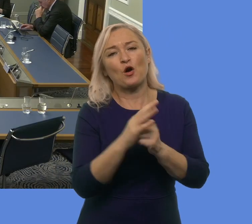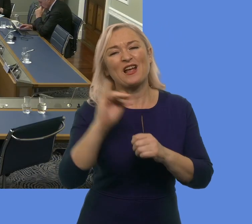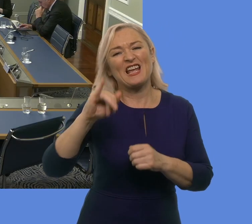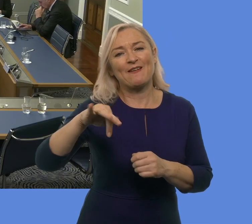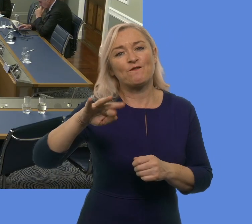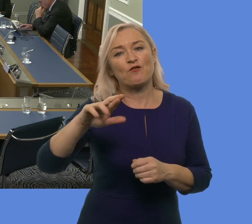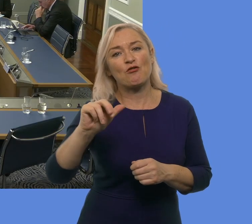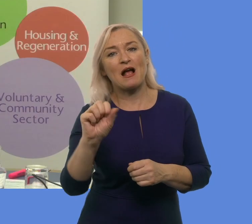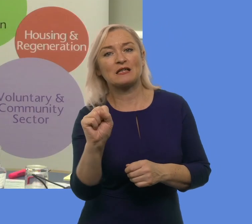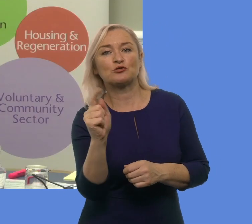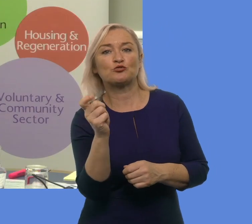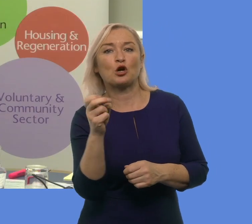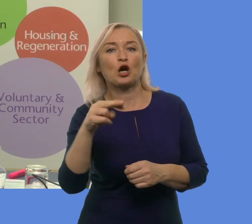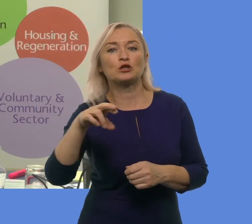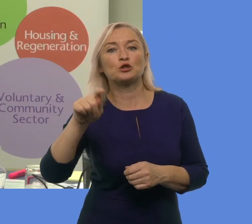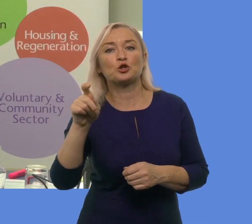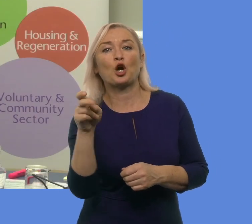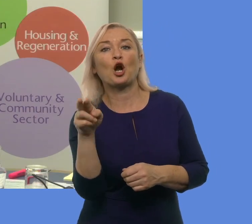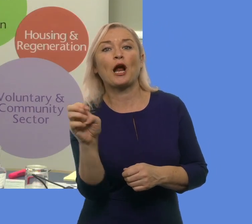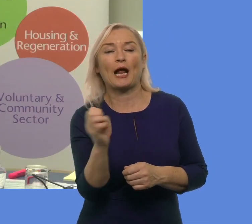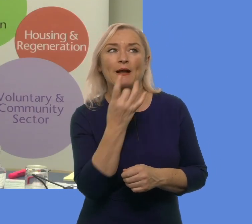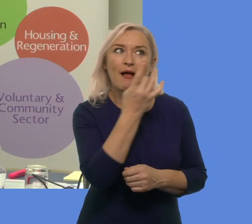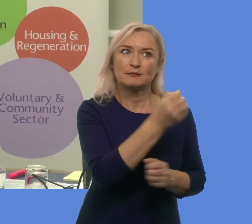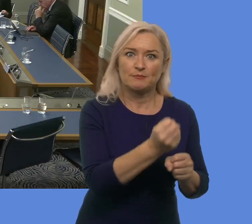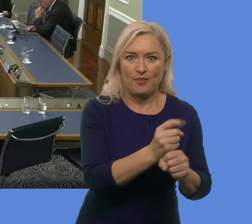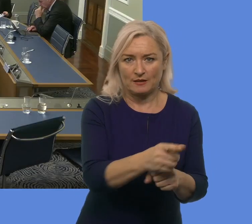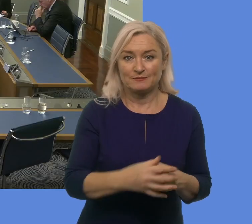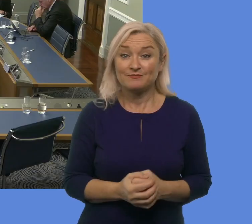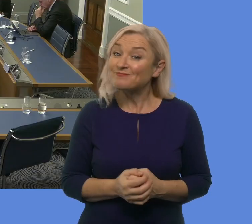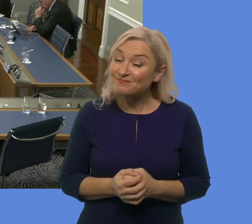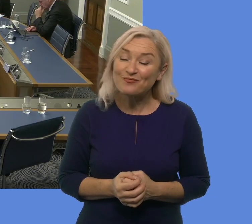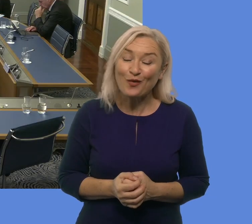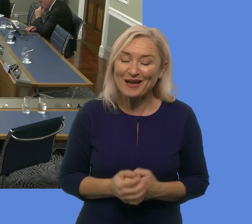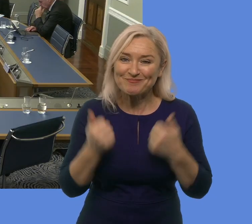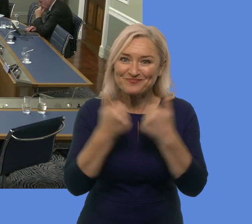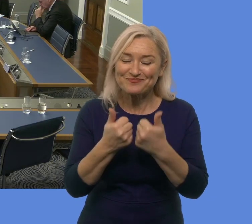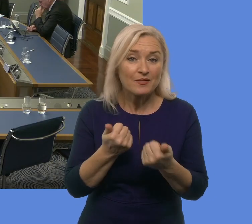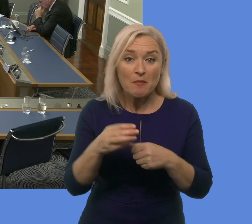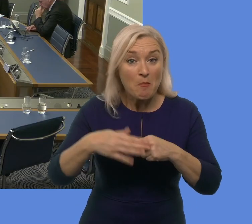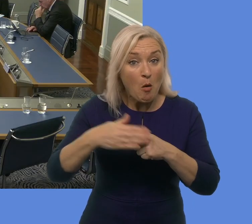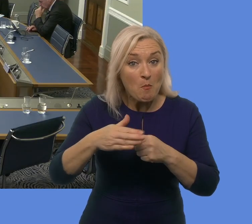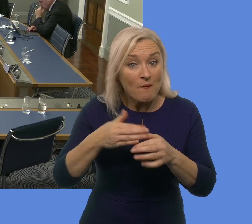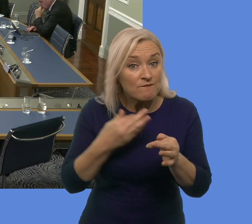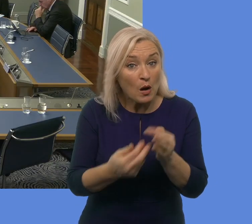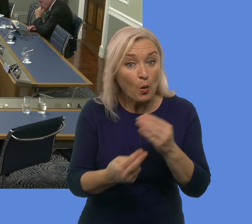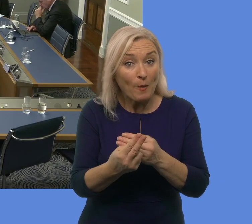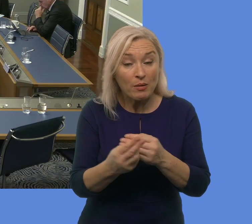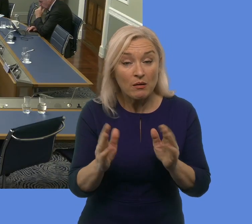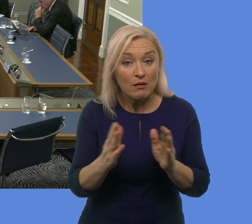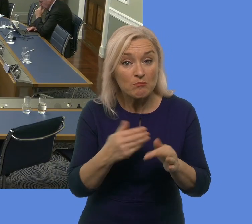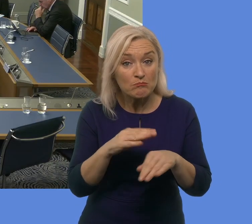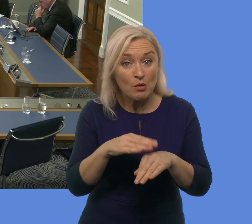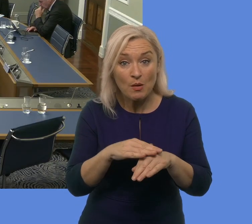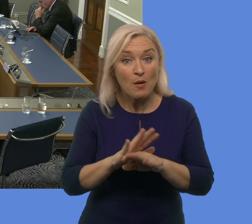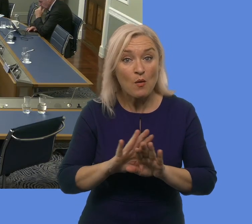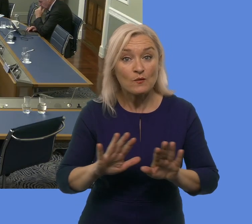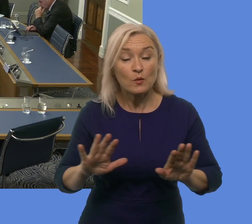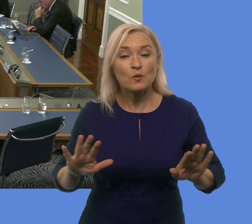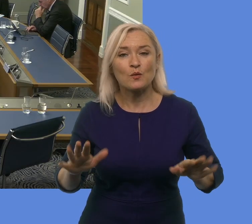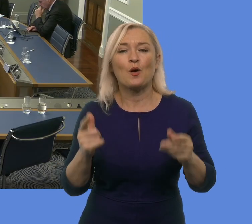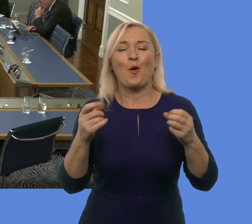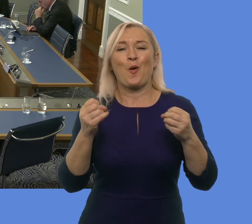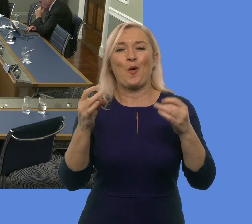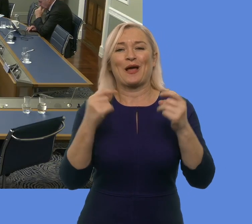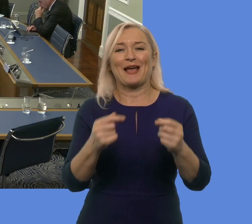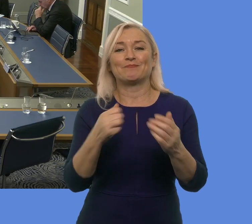actions from that closed session? Content? No? Okay. Alright, so we'll move on